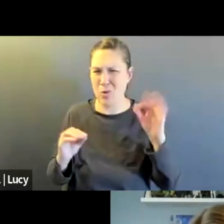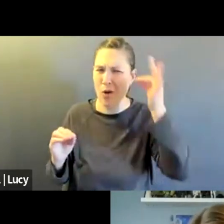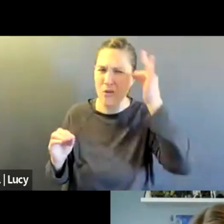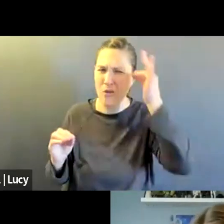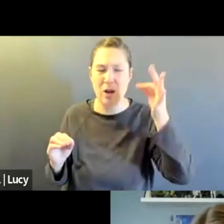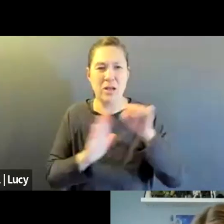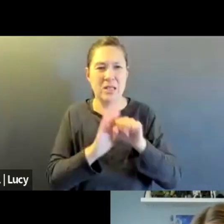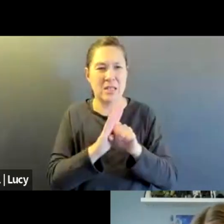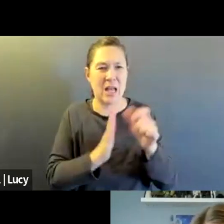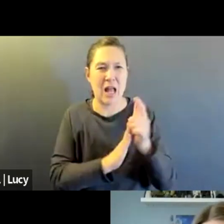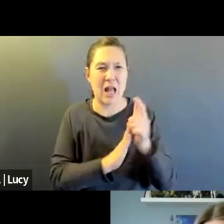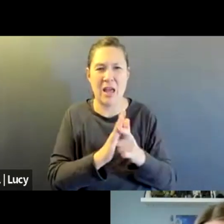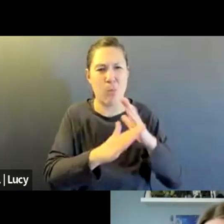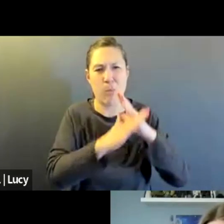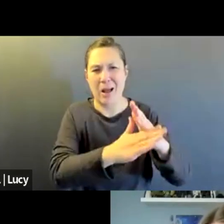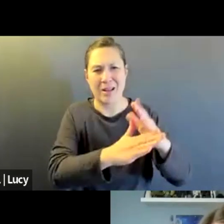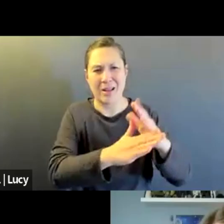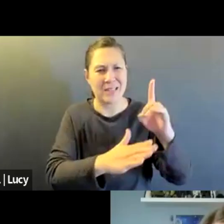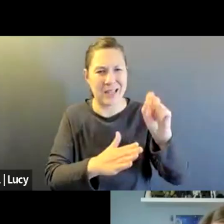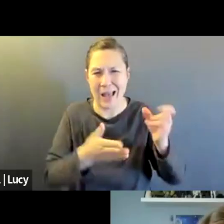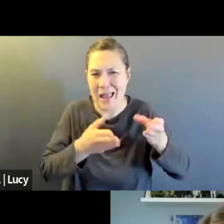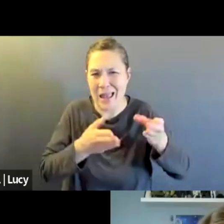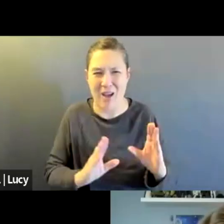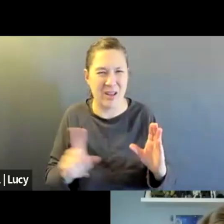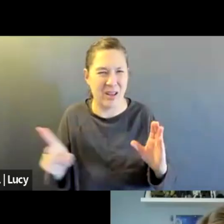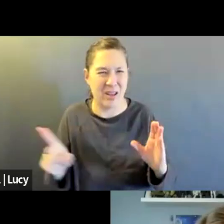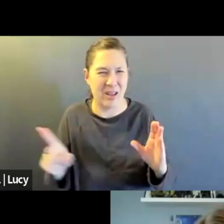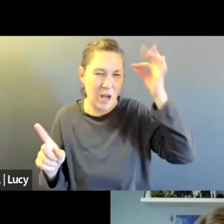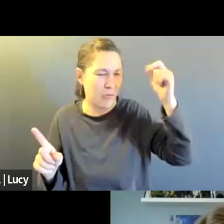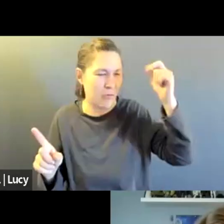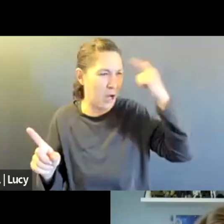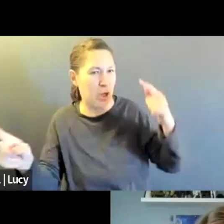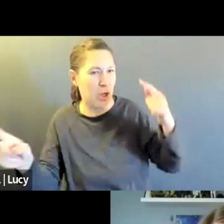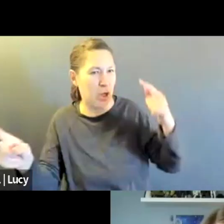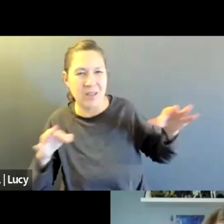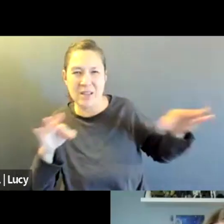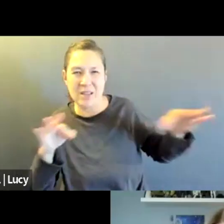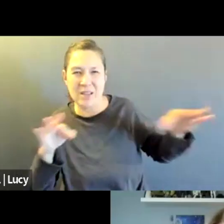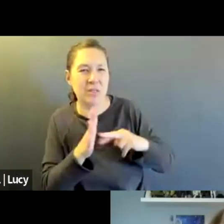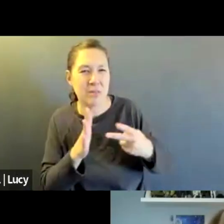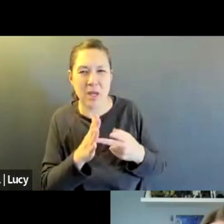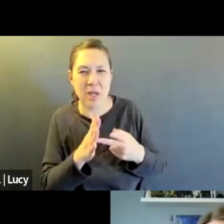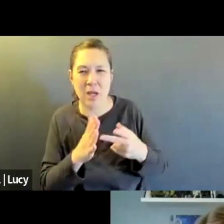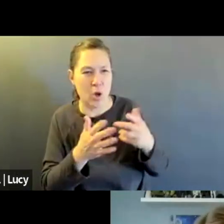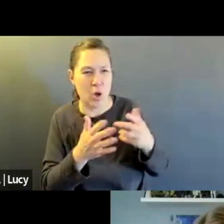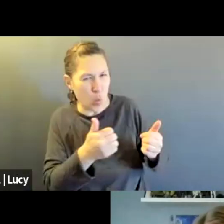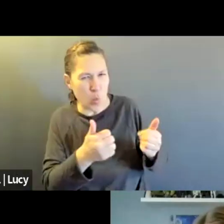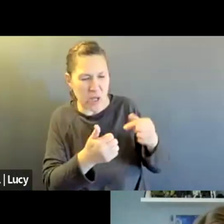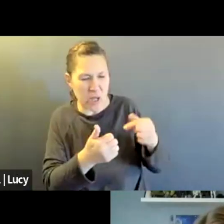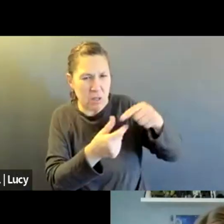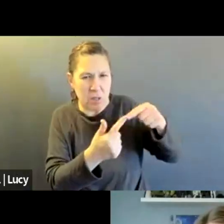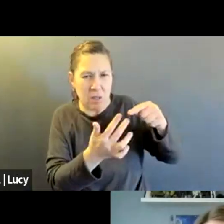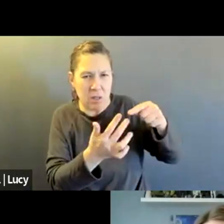prohibiting the principles of DEI and that the federal government has not defined what practices it believes violate civil